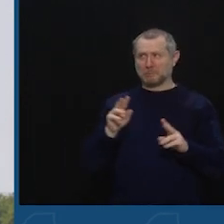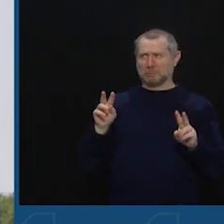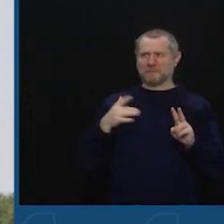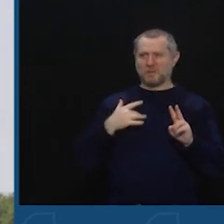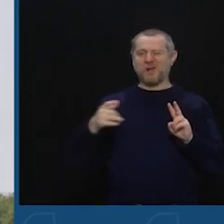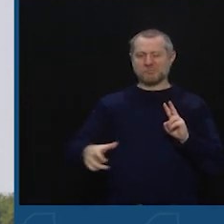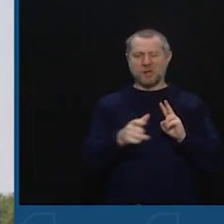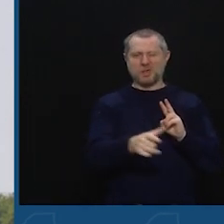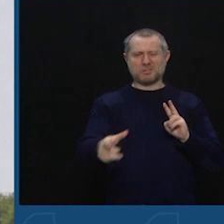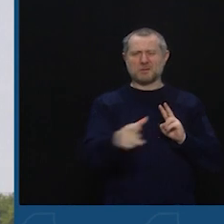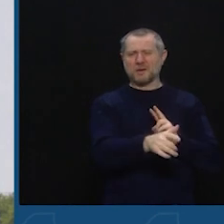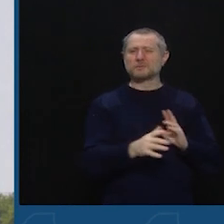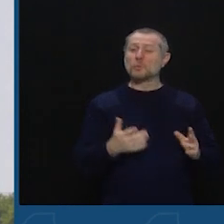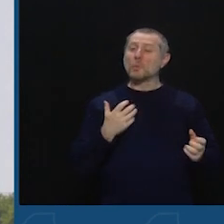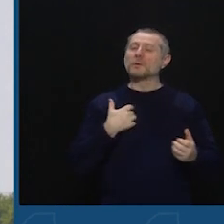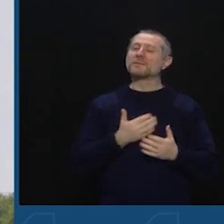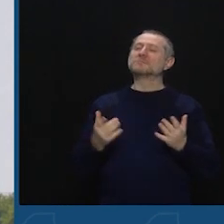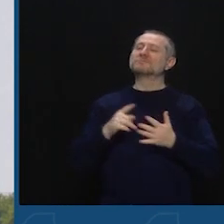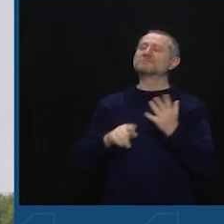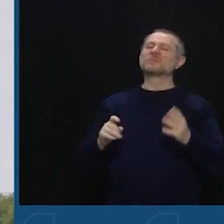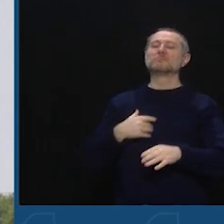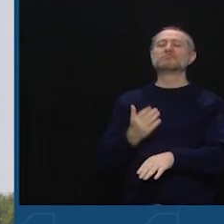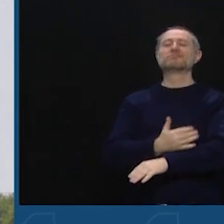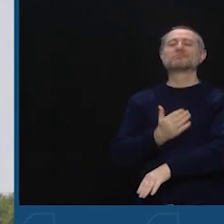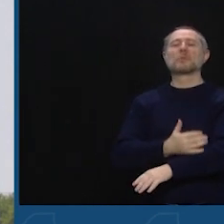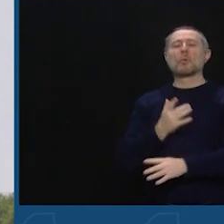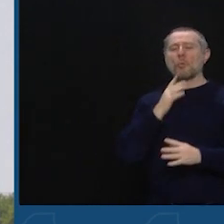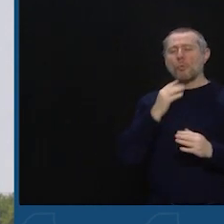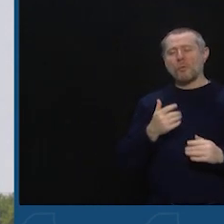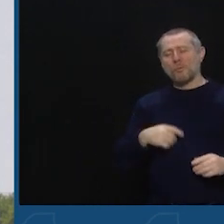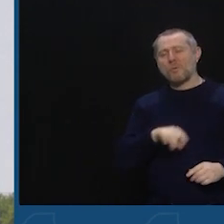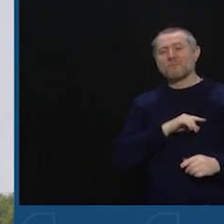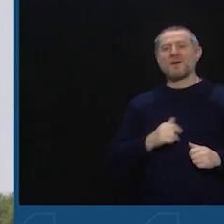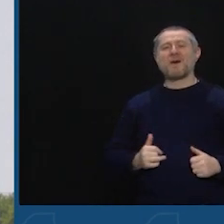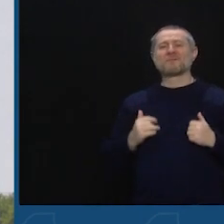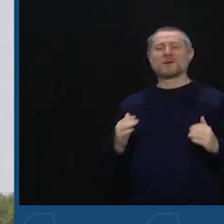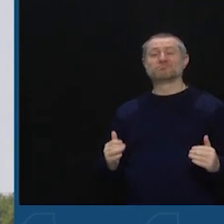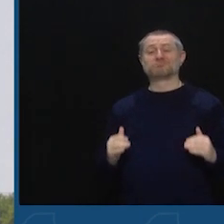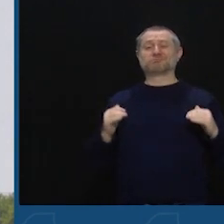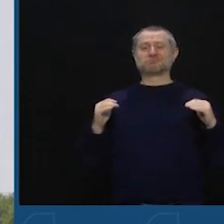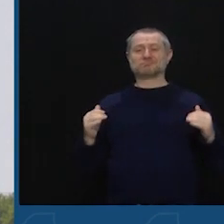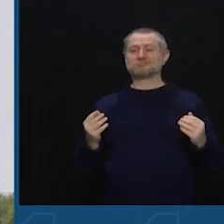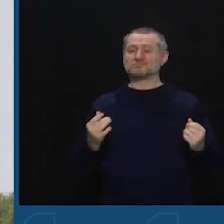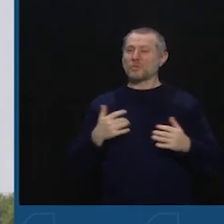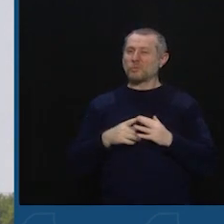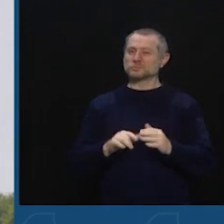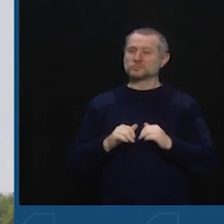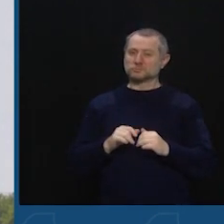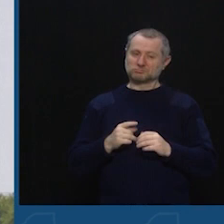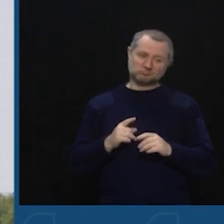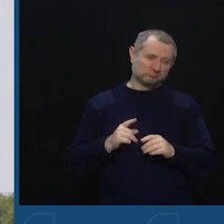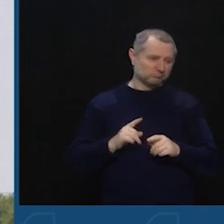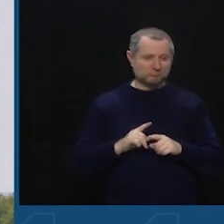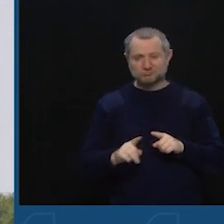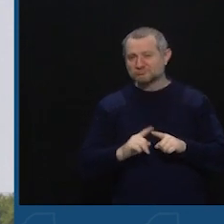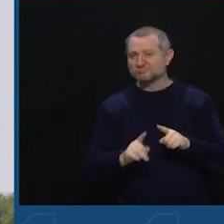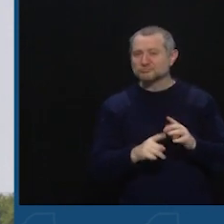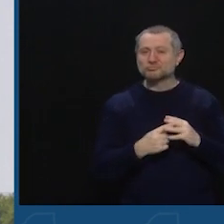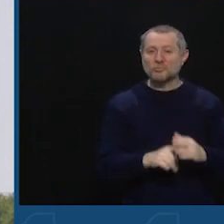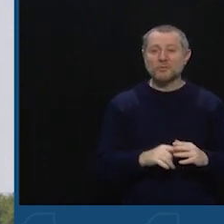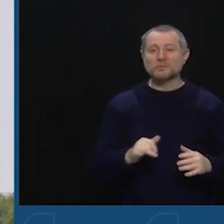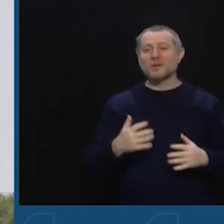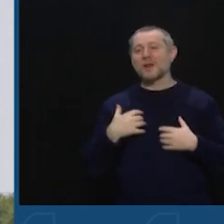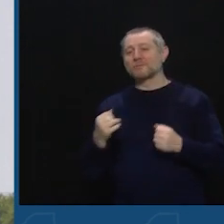we can improve the quality of life for individuals in the state of New York, and it starts with these kind of smart investments, record investment in healthcare, $10